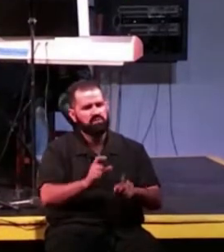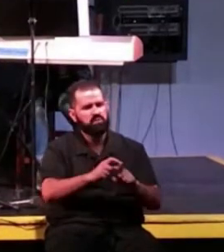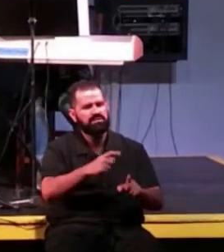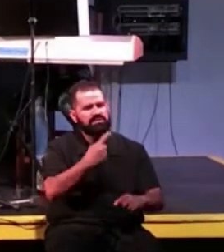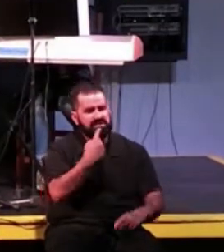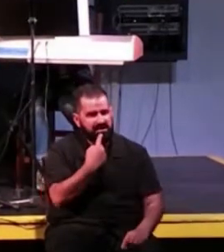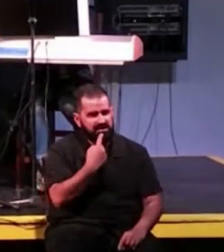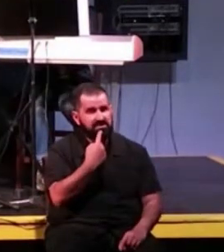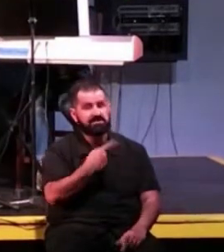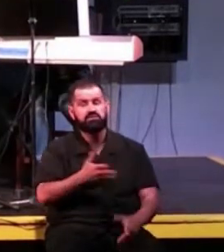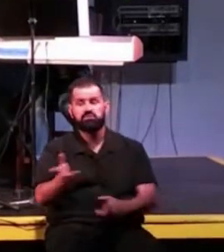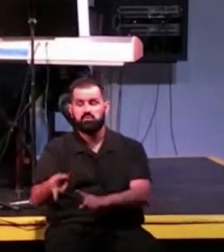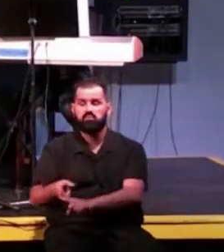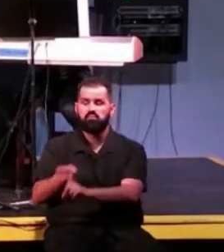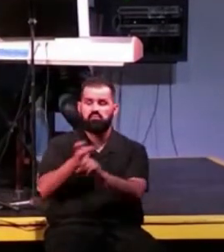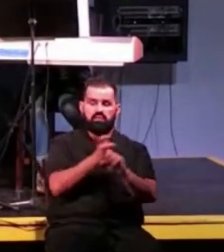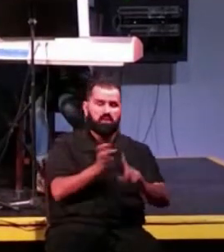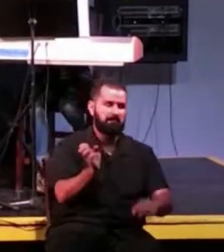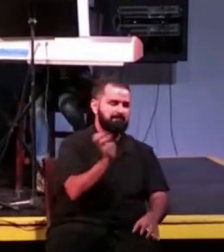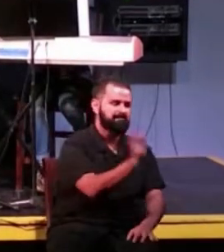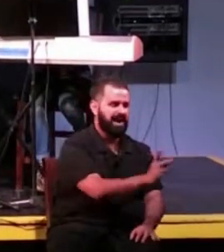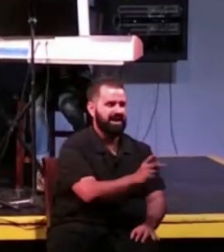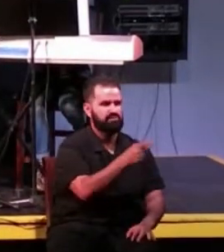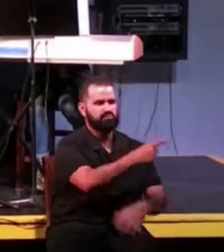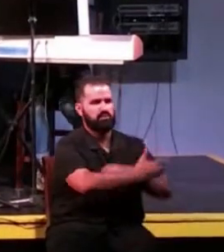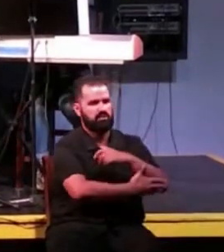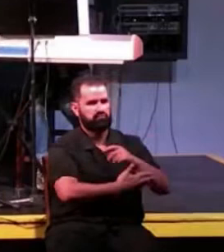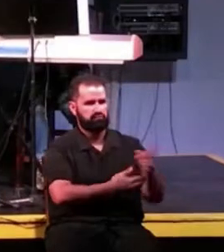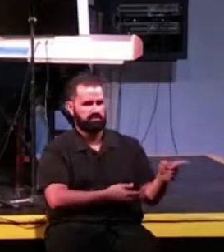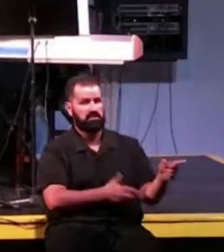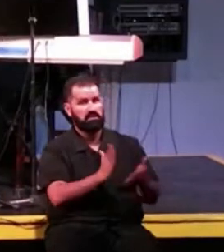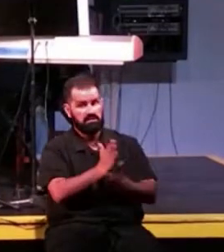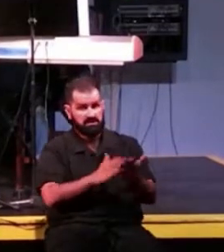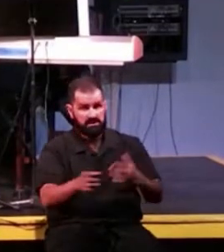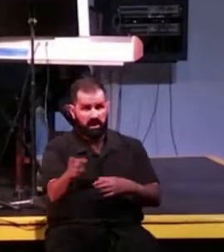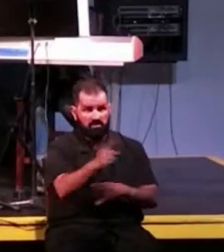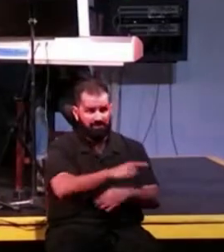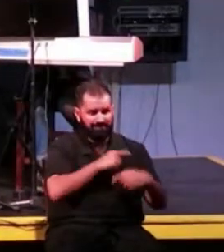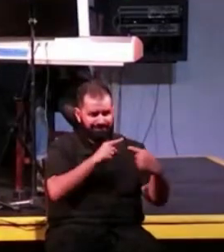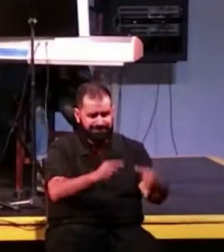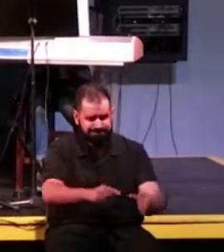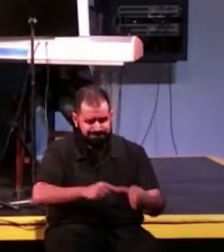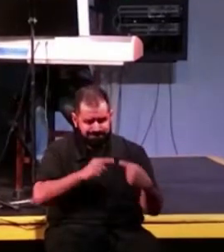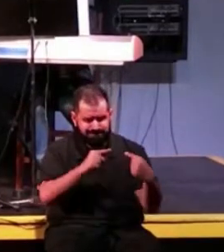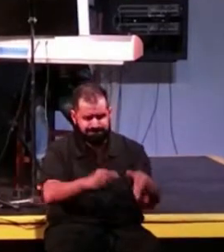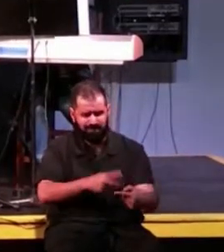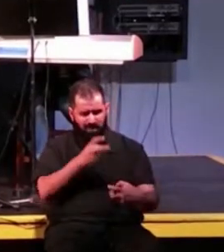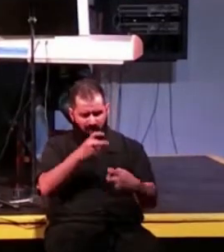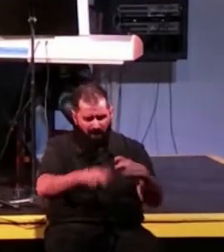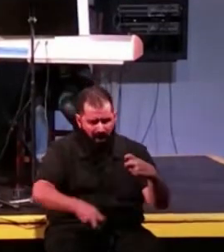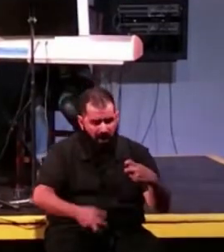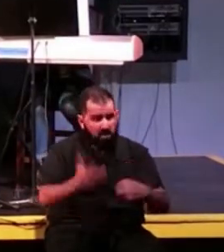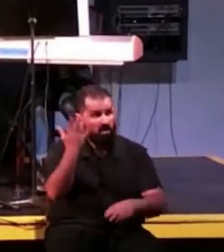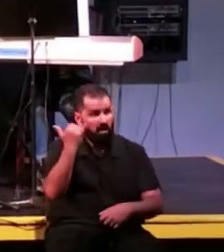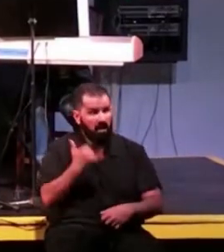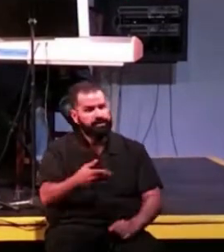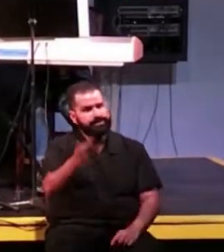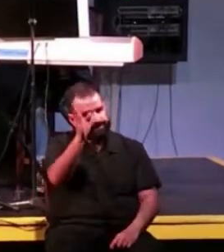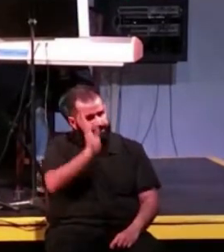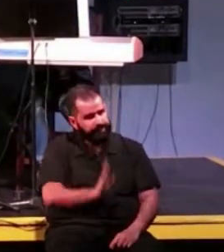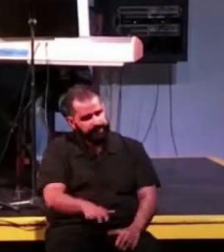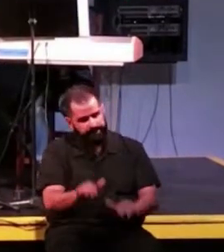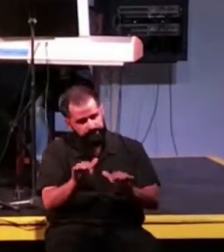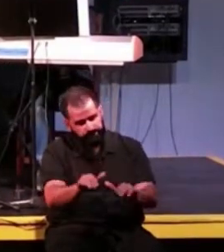her back to Judah. See, some of you, you've gone through what you've gone through, and life has been hard because the Lord has reminded